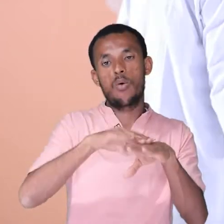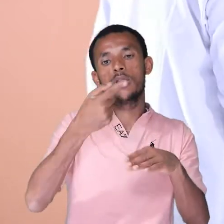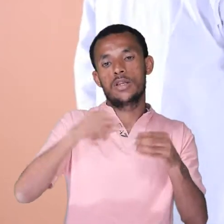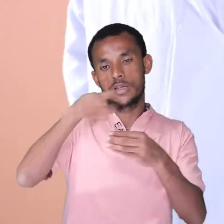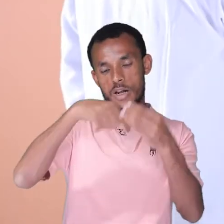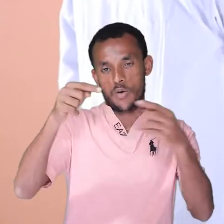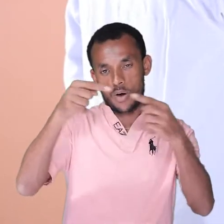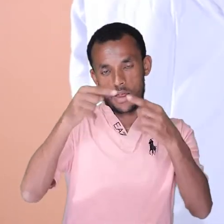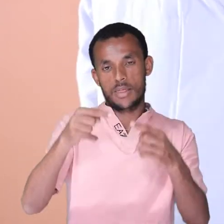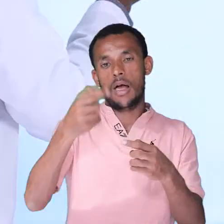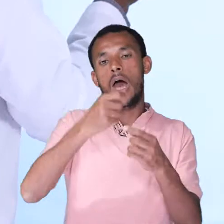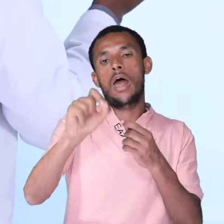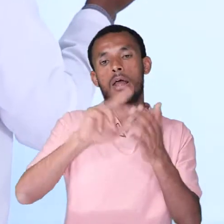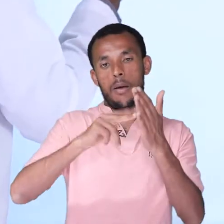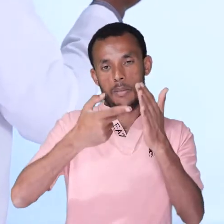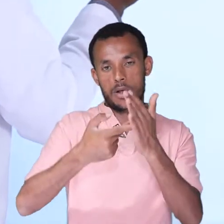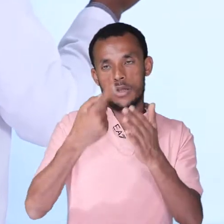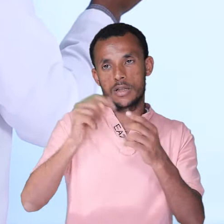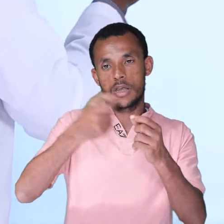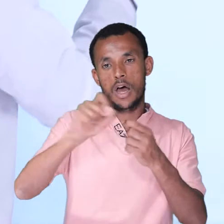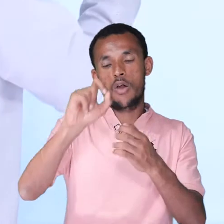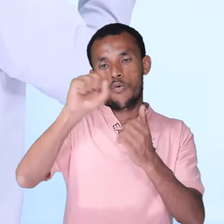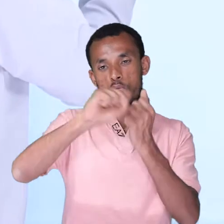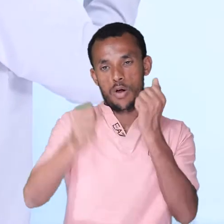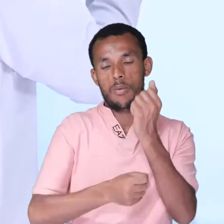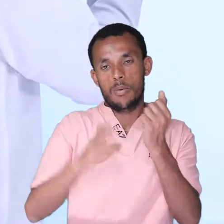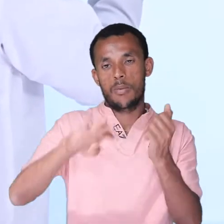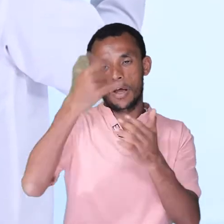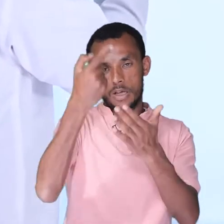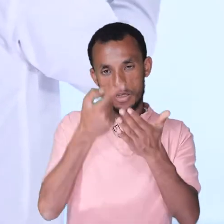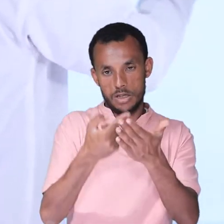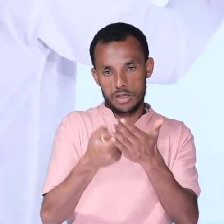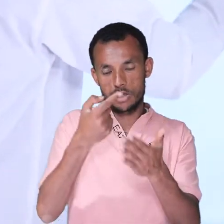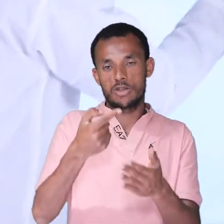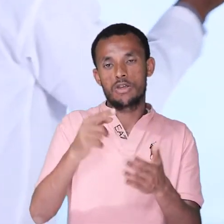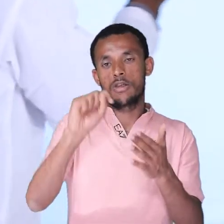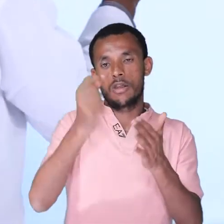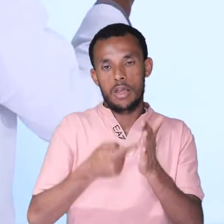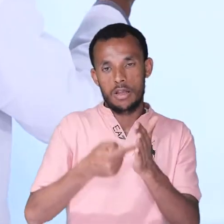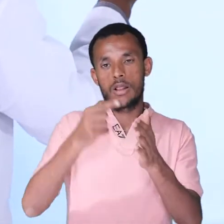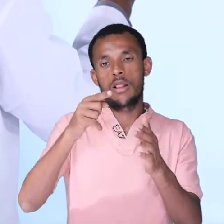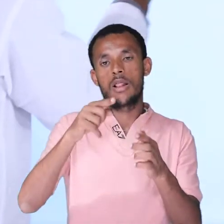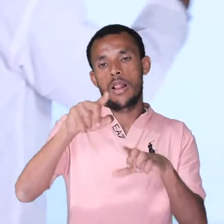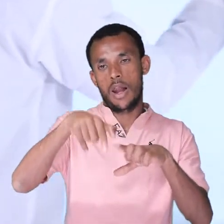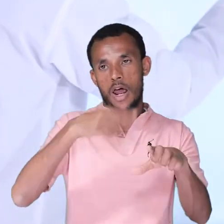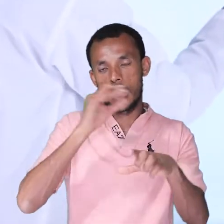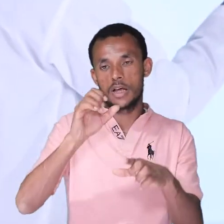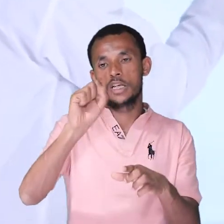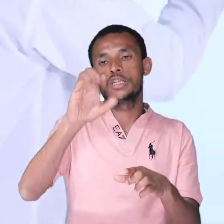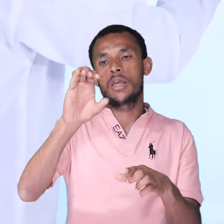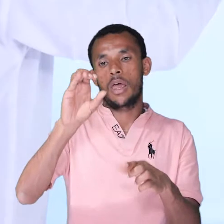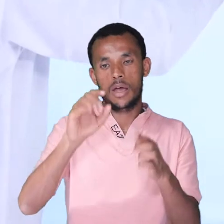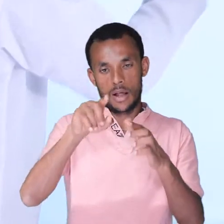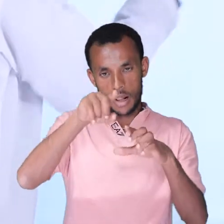arc mean the arc formed by this tangent line and this secant